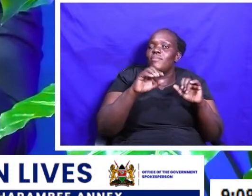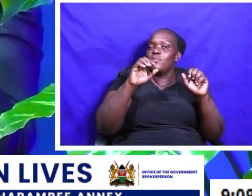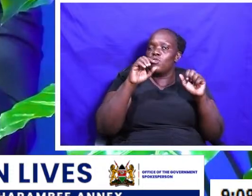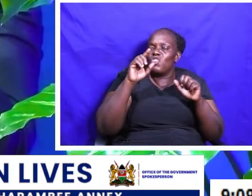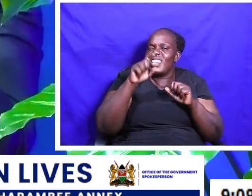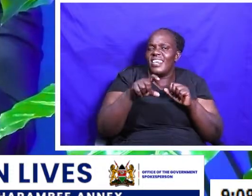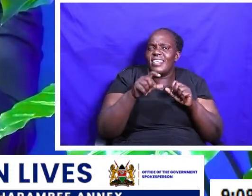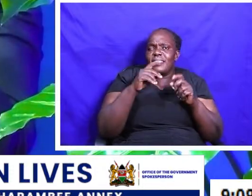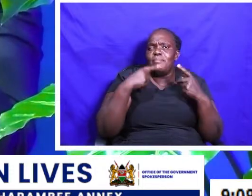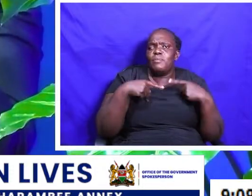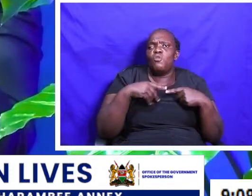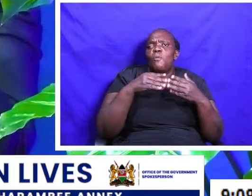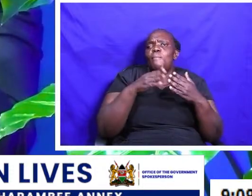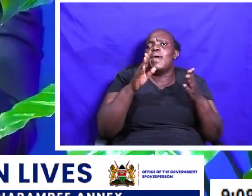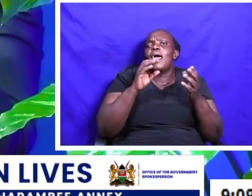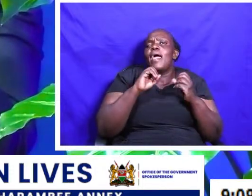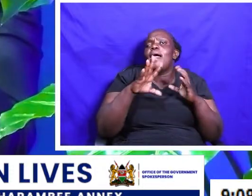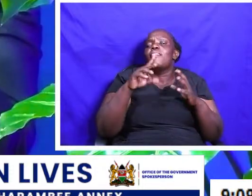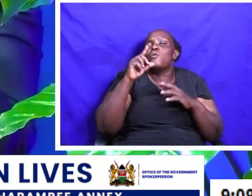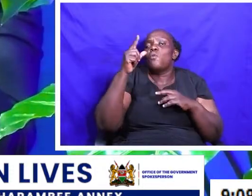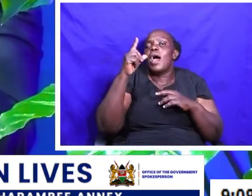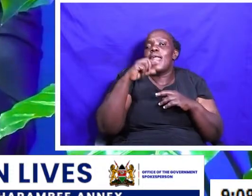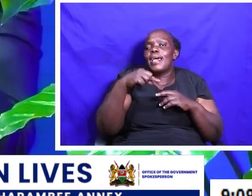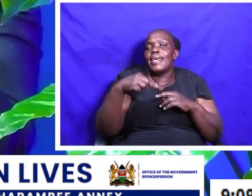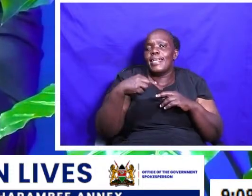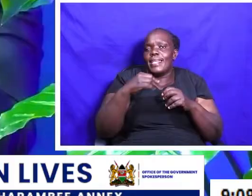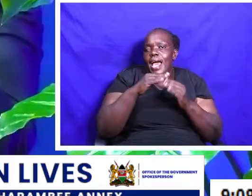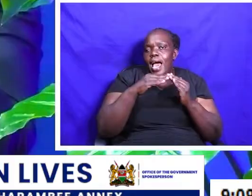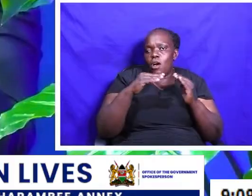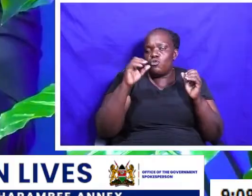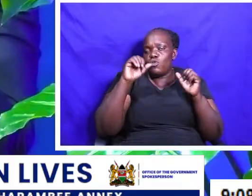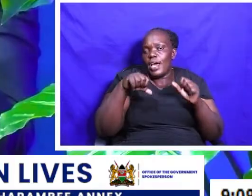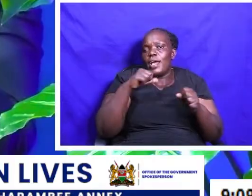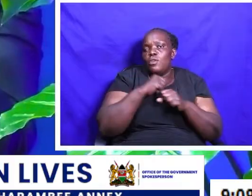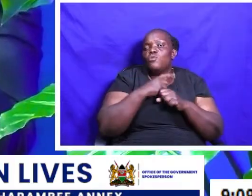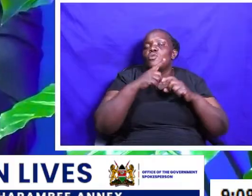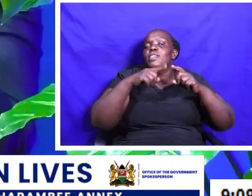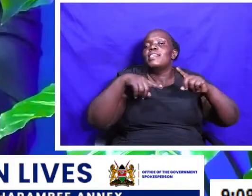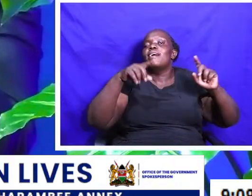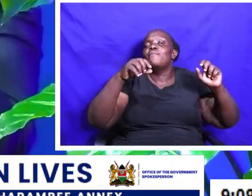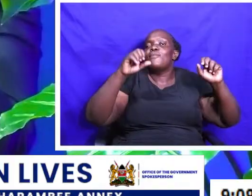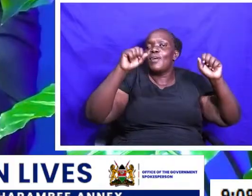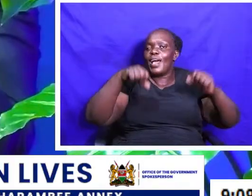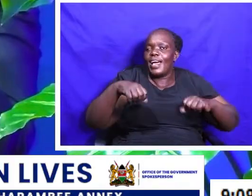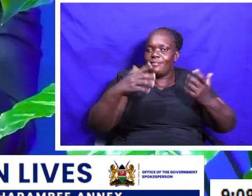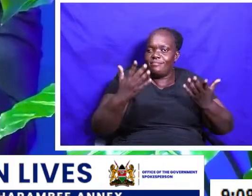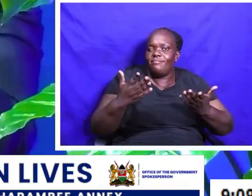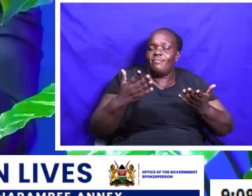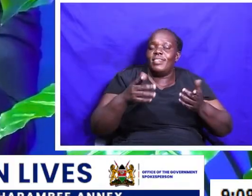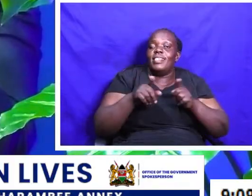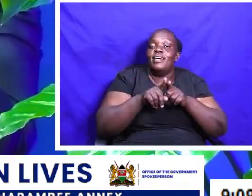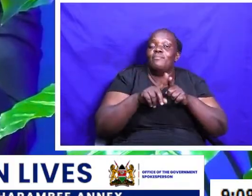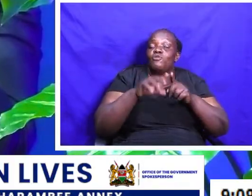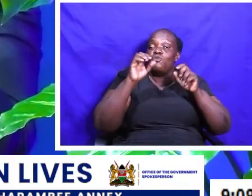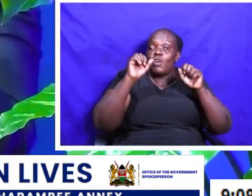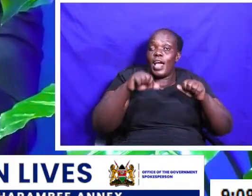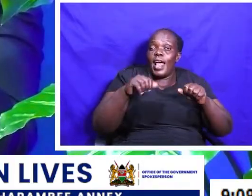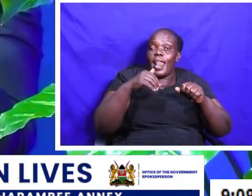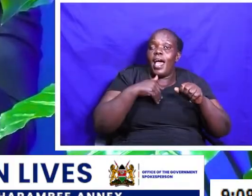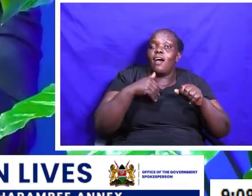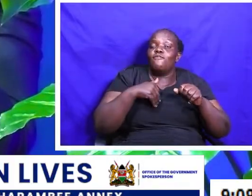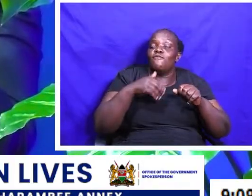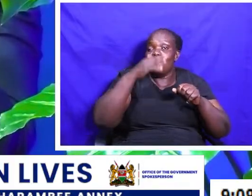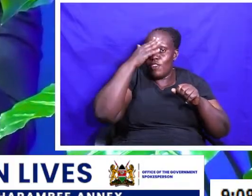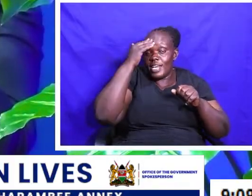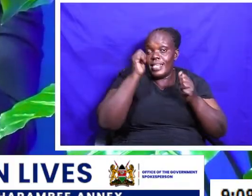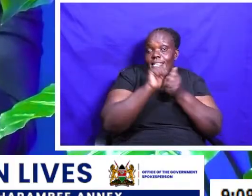sana, hauhitaji watu wengi. In one greenhouse unaweza fanya wewe mwenyewe, umwage tu, uweke dudu na uende